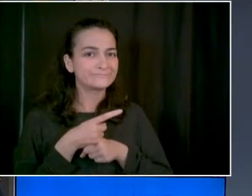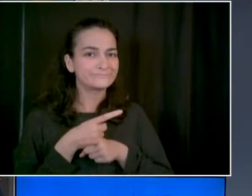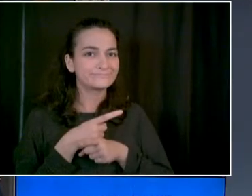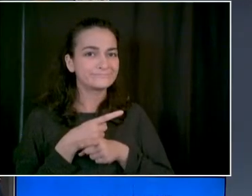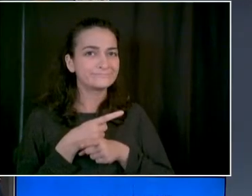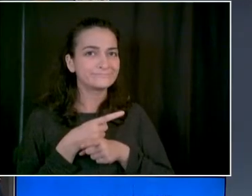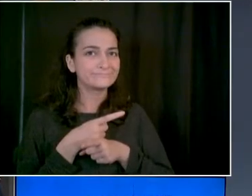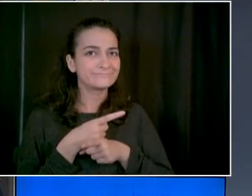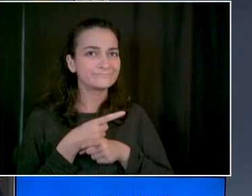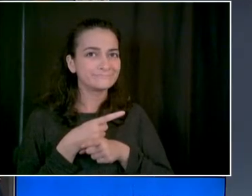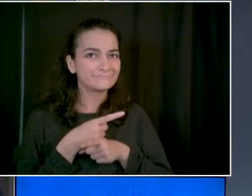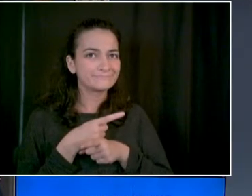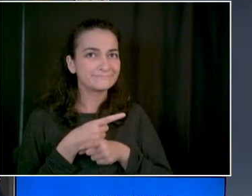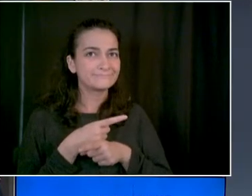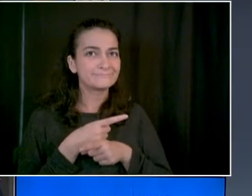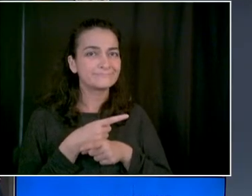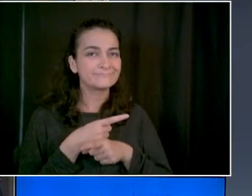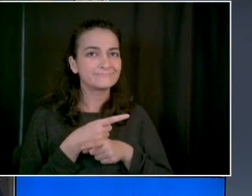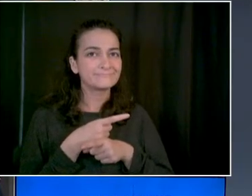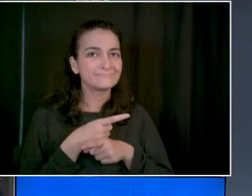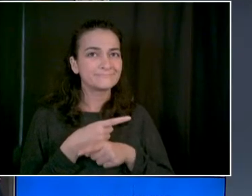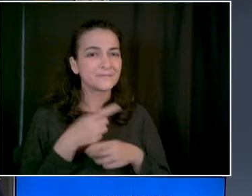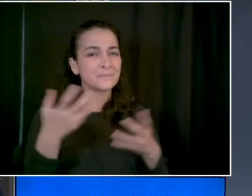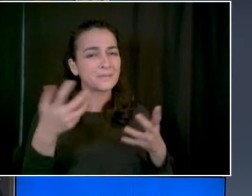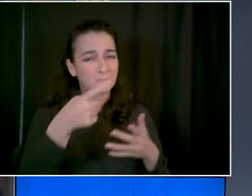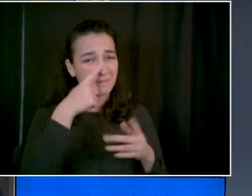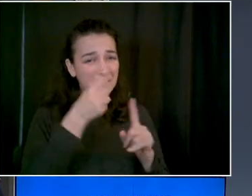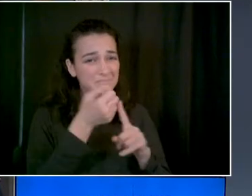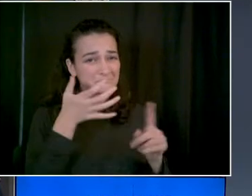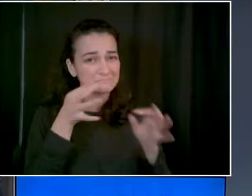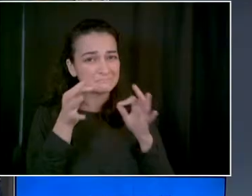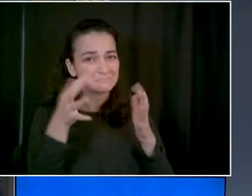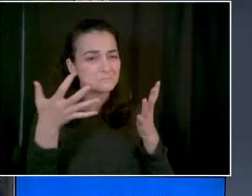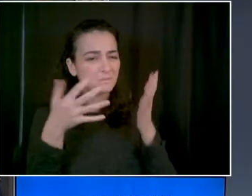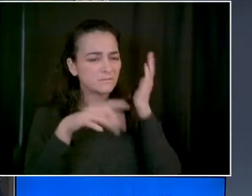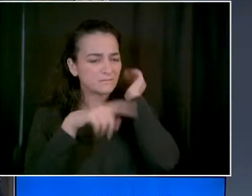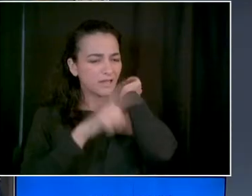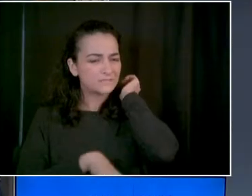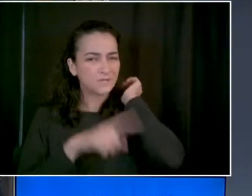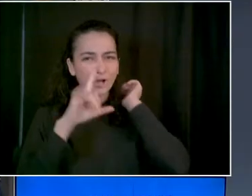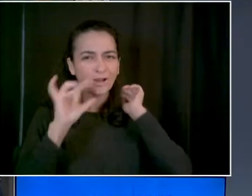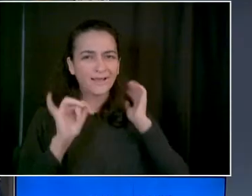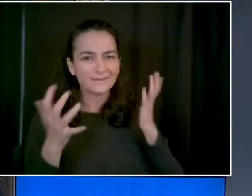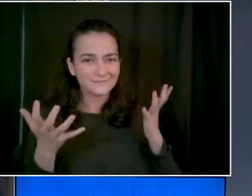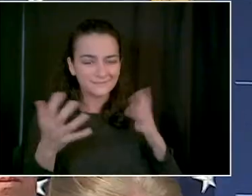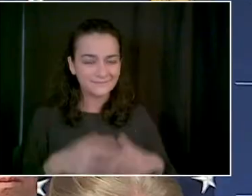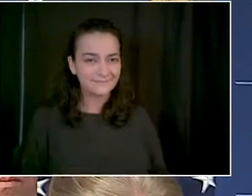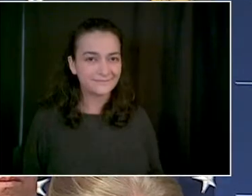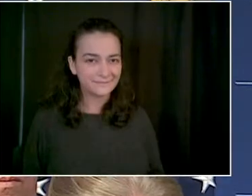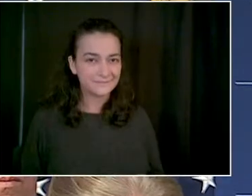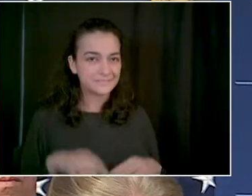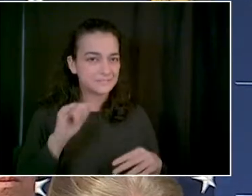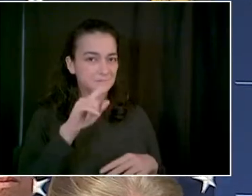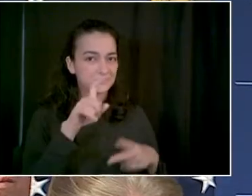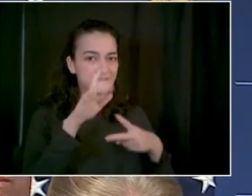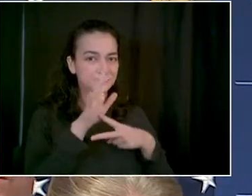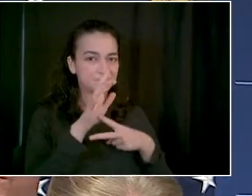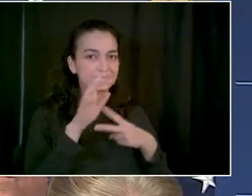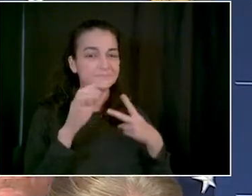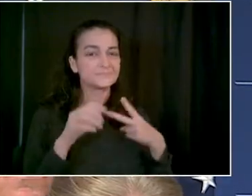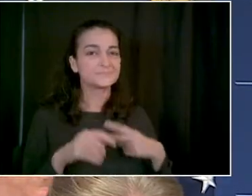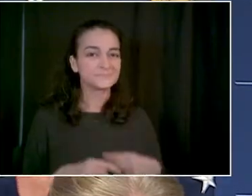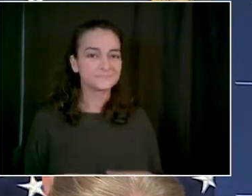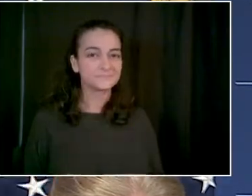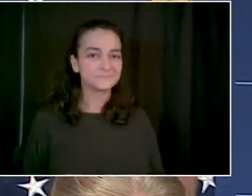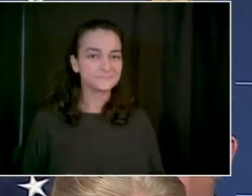York City for them? And do you expect the federal government to get involved in this procedure? That's the federal government's